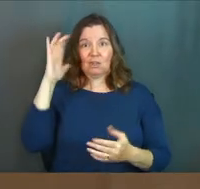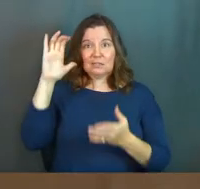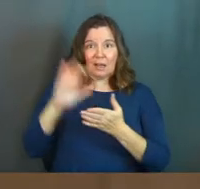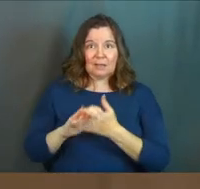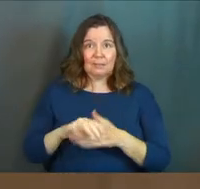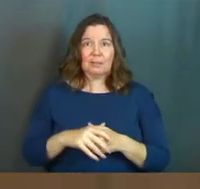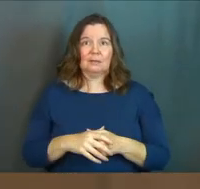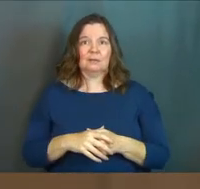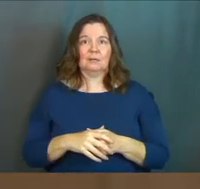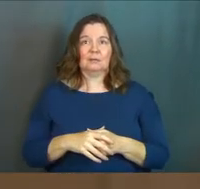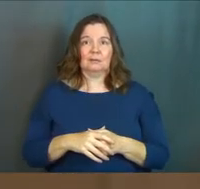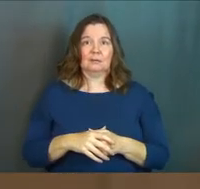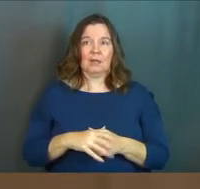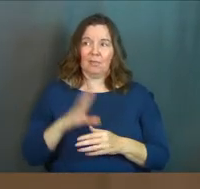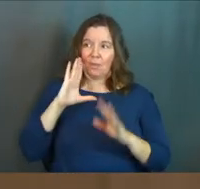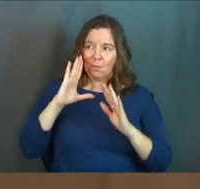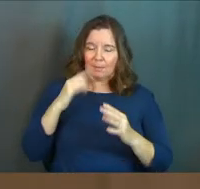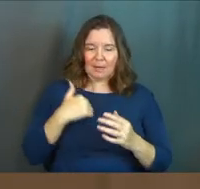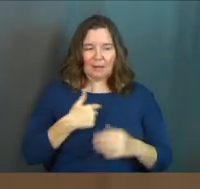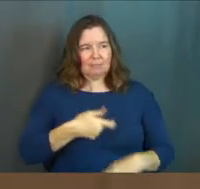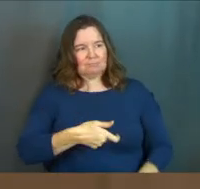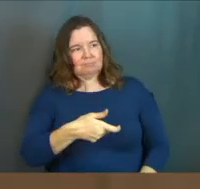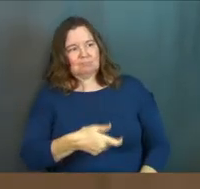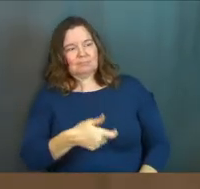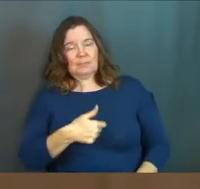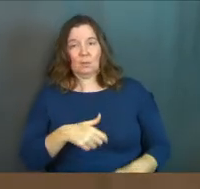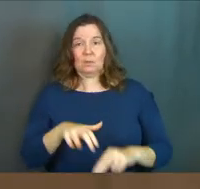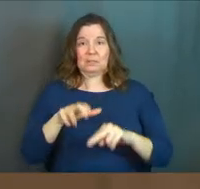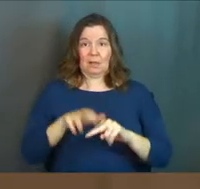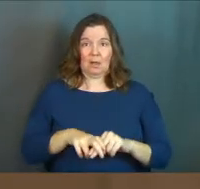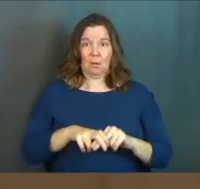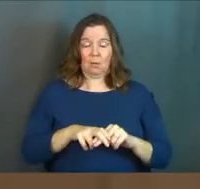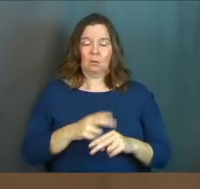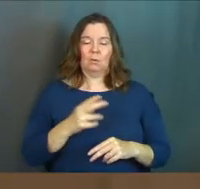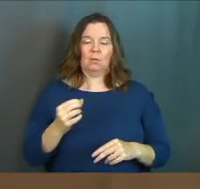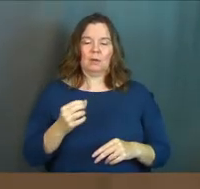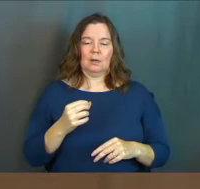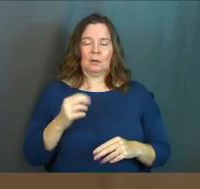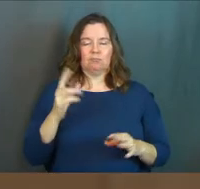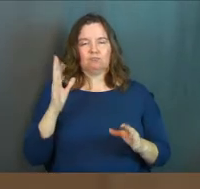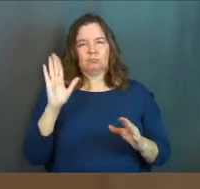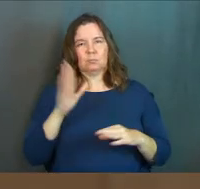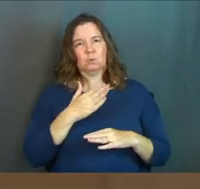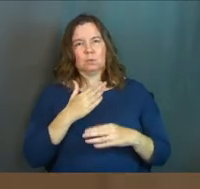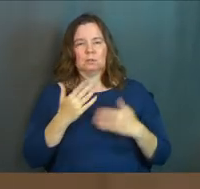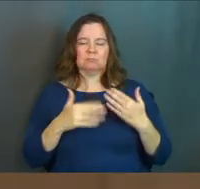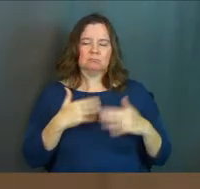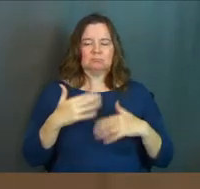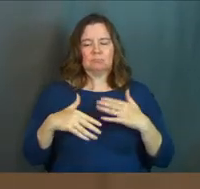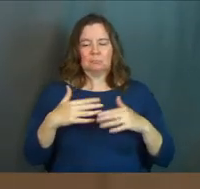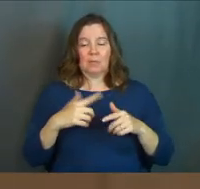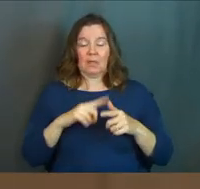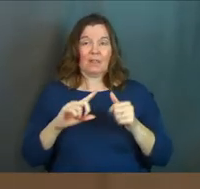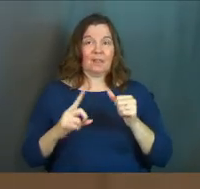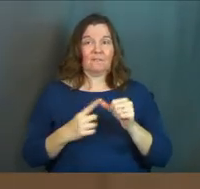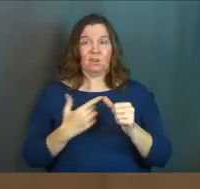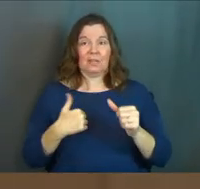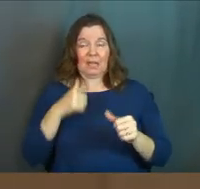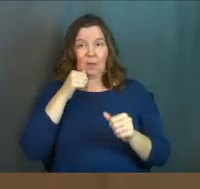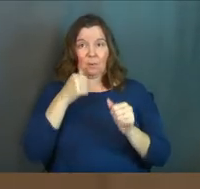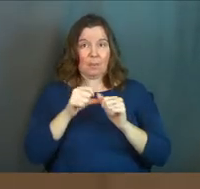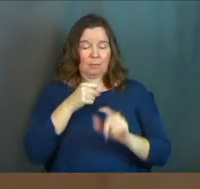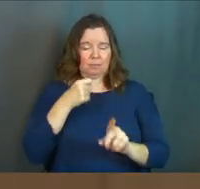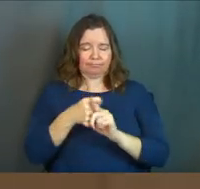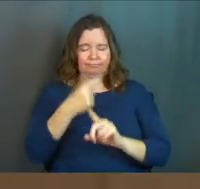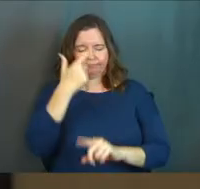husband. He greeted me, and I remember, you know, we sat down and listened to the music, and then the first thing I